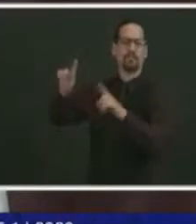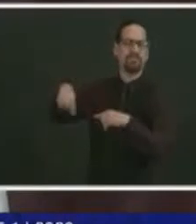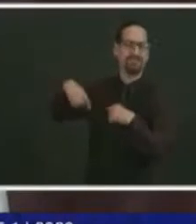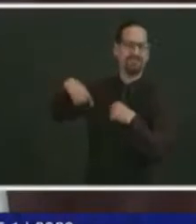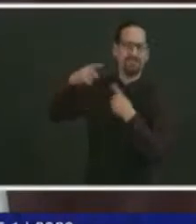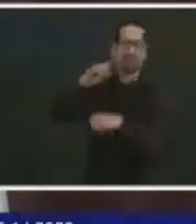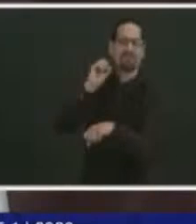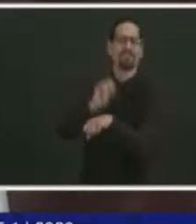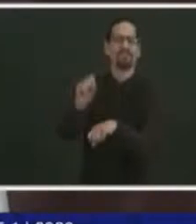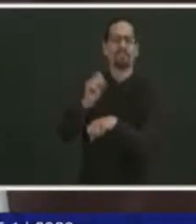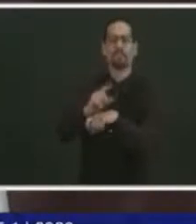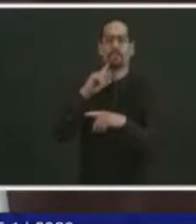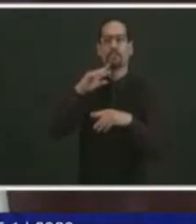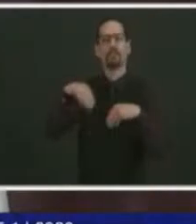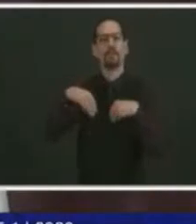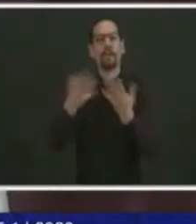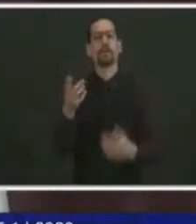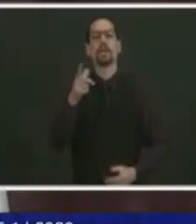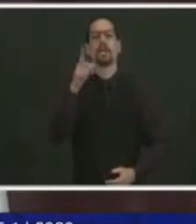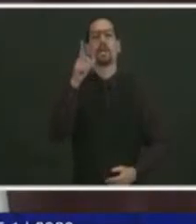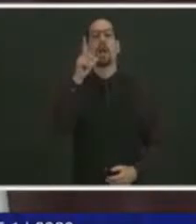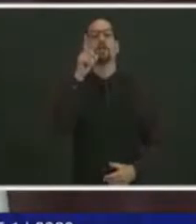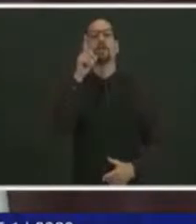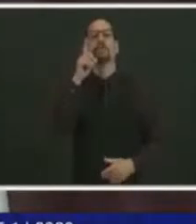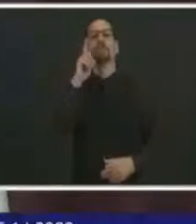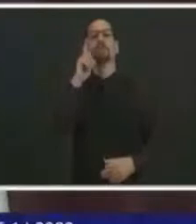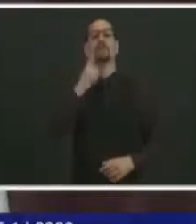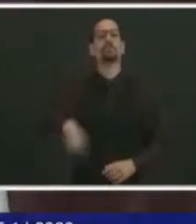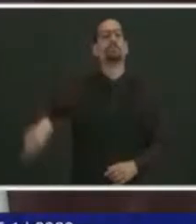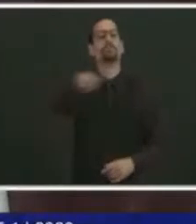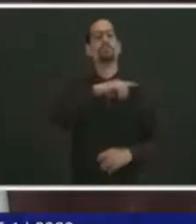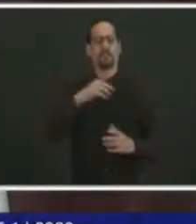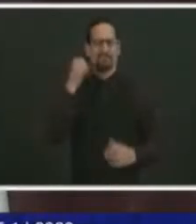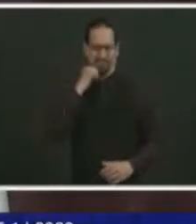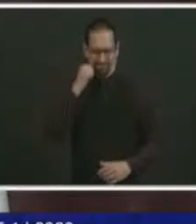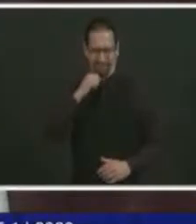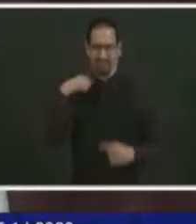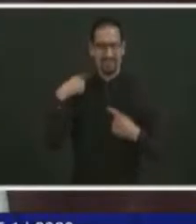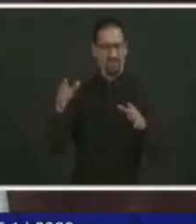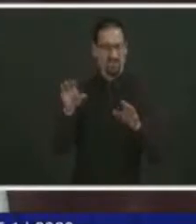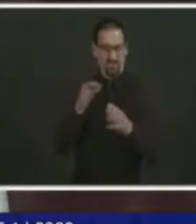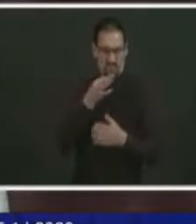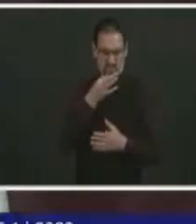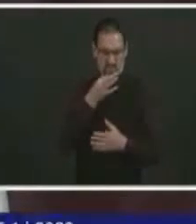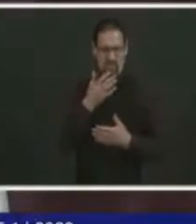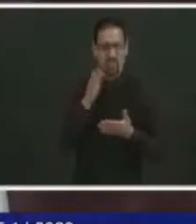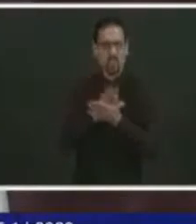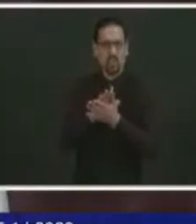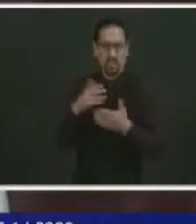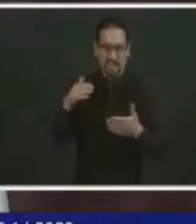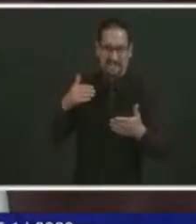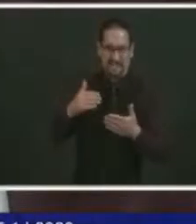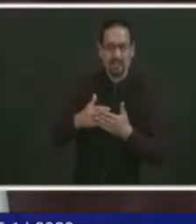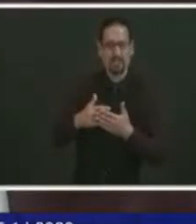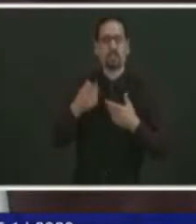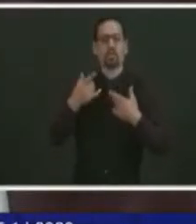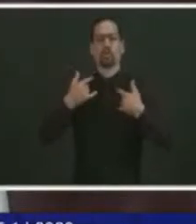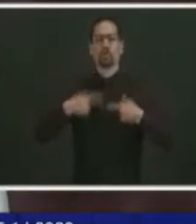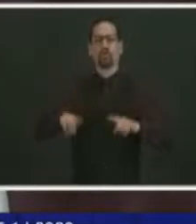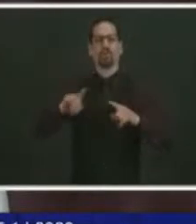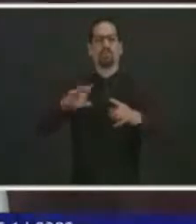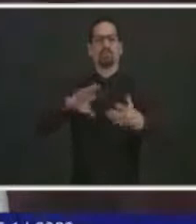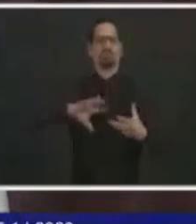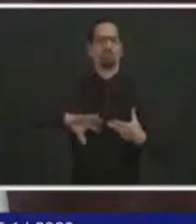school lunches for our kids. You know, there's a couple weeks of school left. Throughout this crisis, there have been